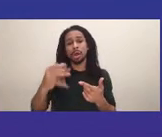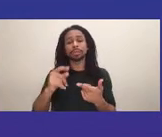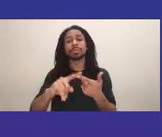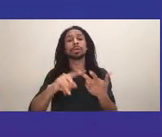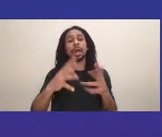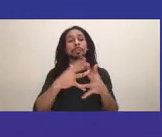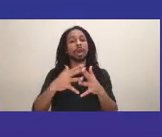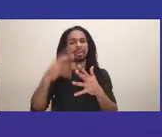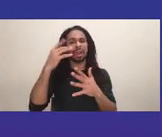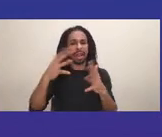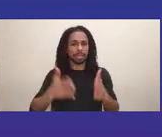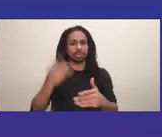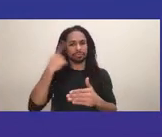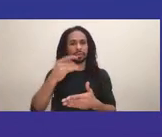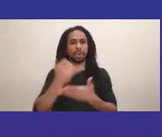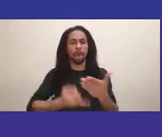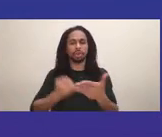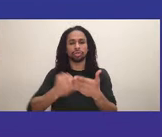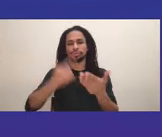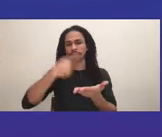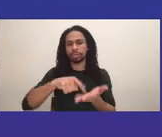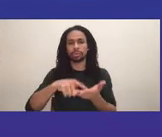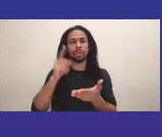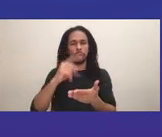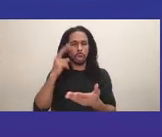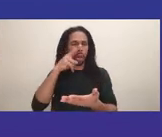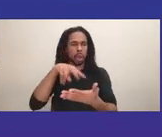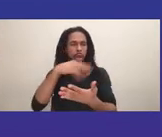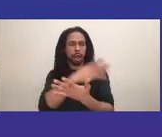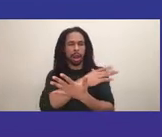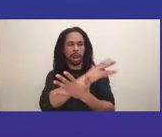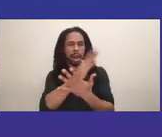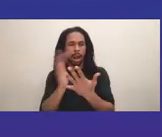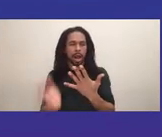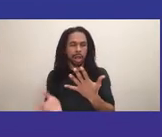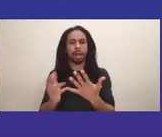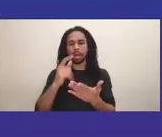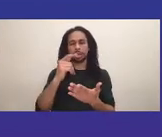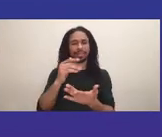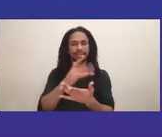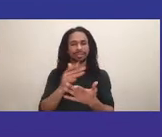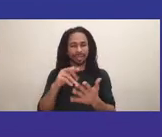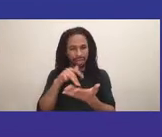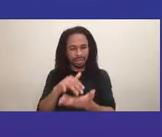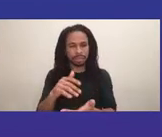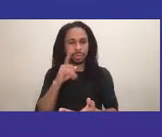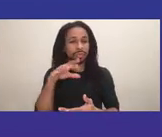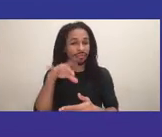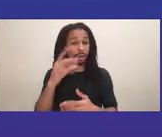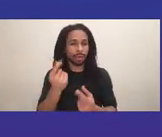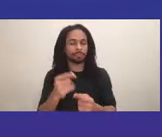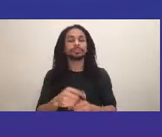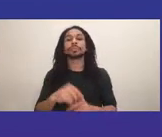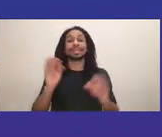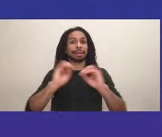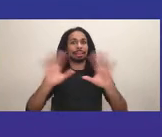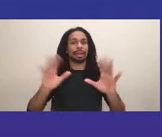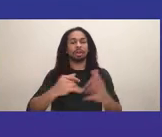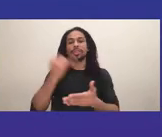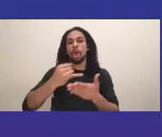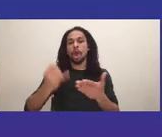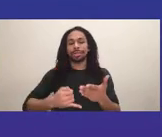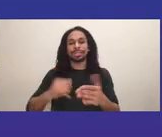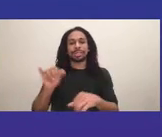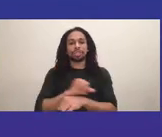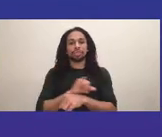Research. When you look across all of these research studies, what you find is this. It's quite clear that the arts industry